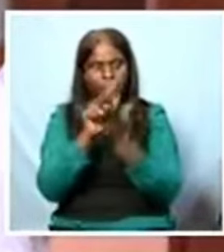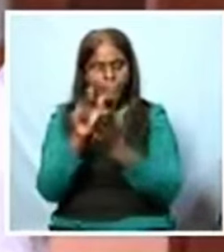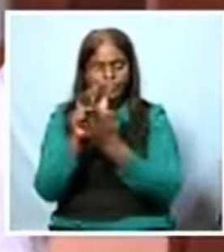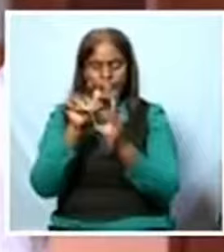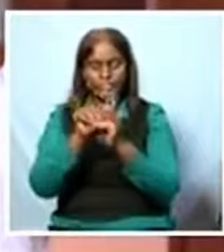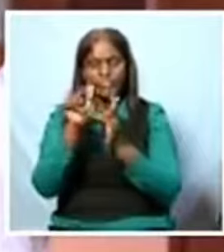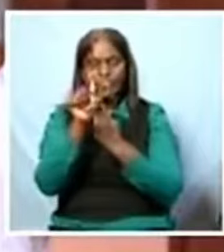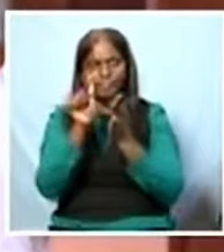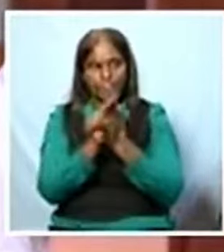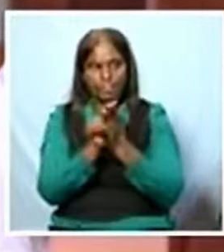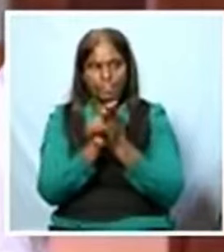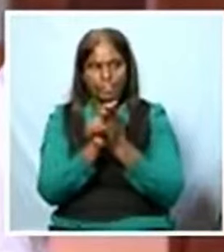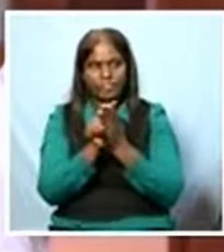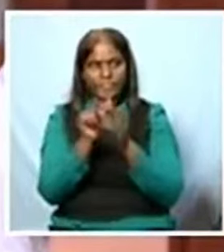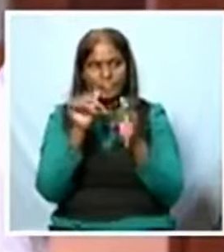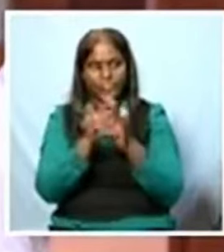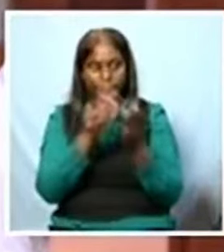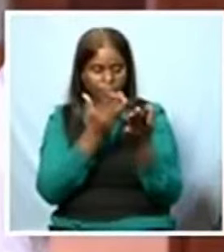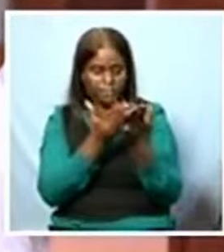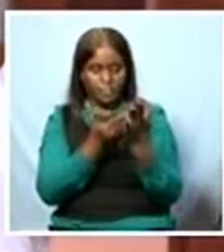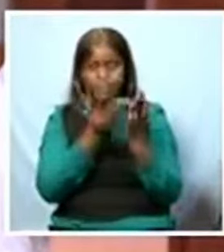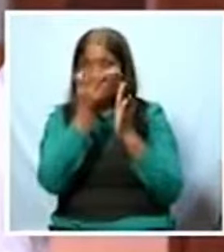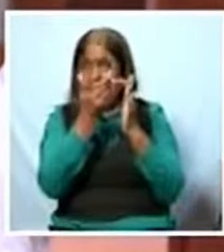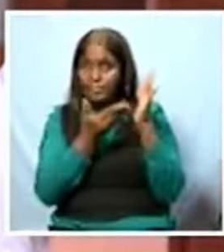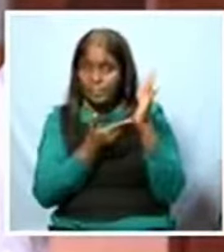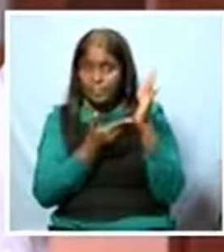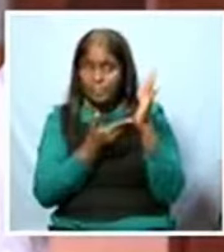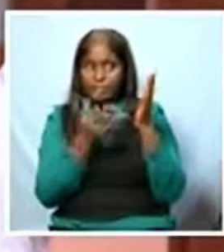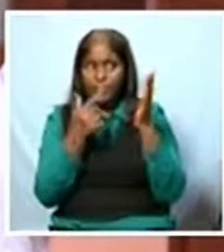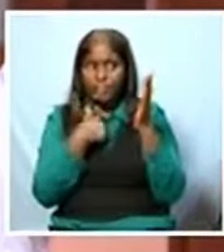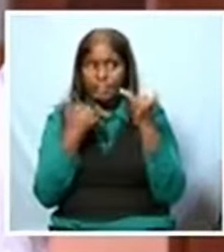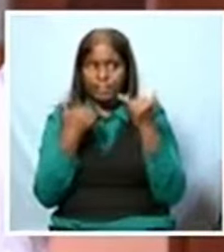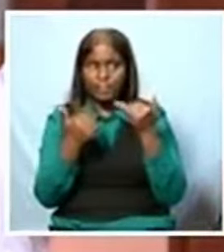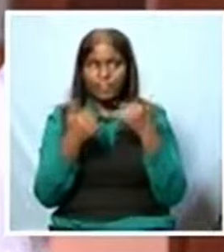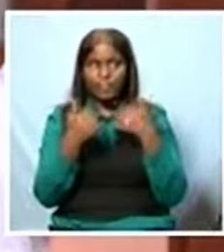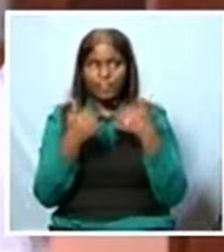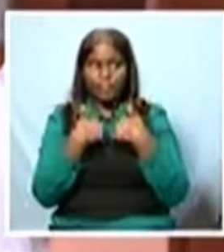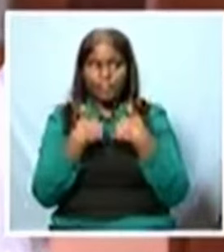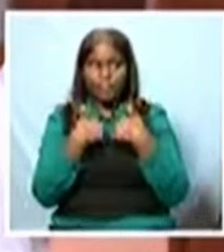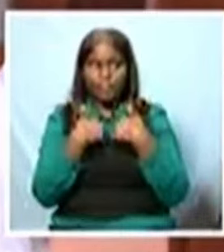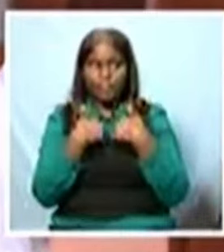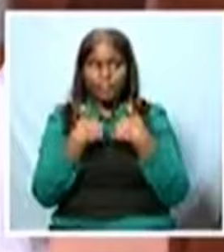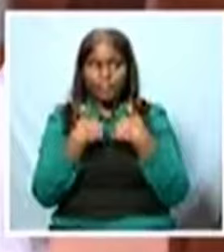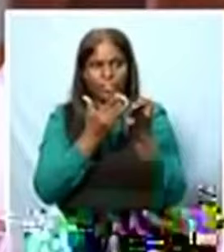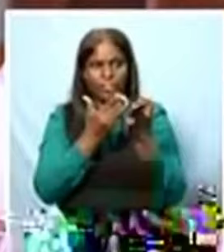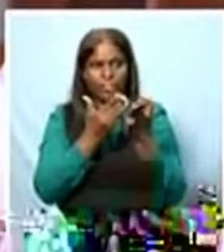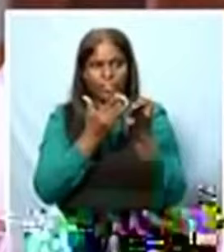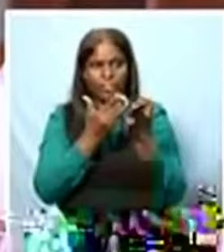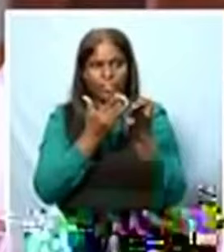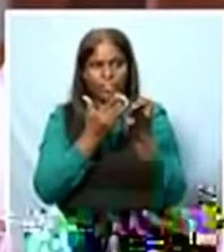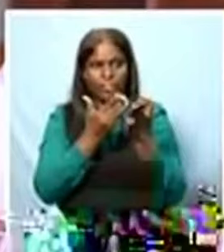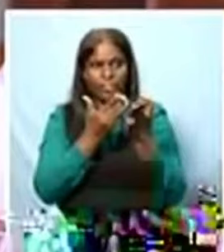law. In view of the foregoing, I am of the considered view that the bill in its